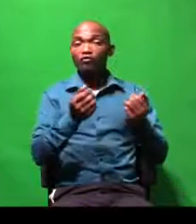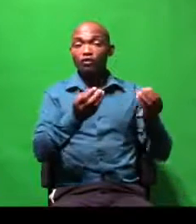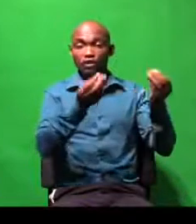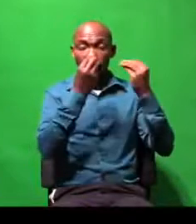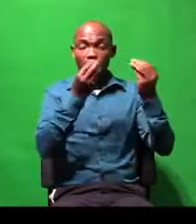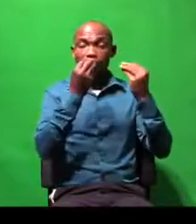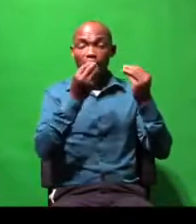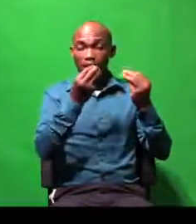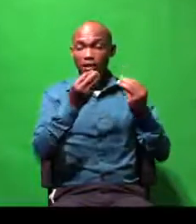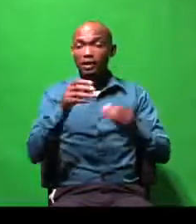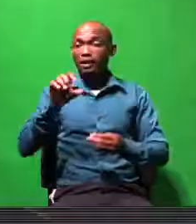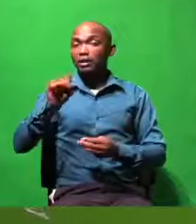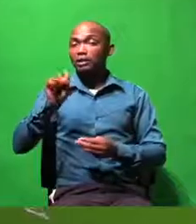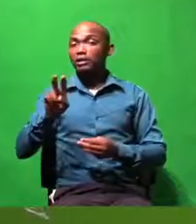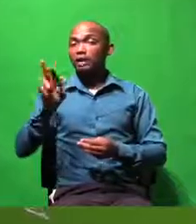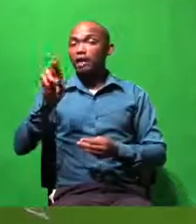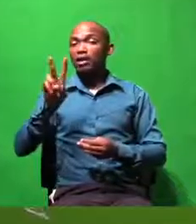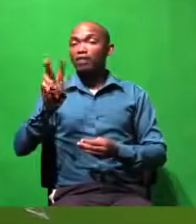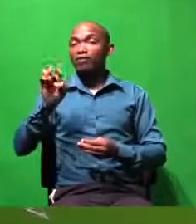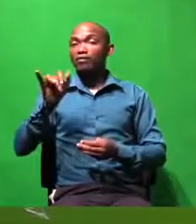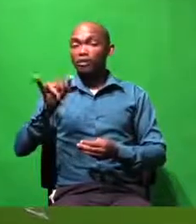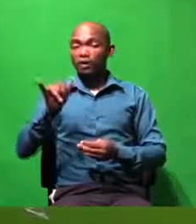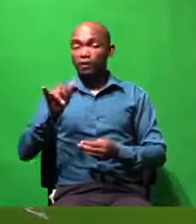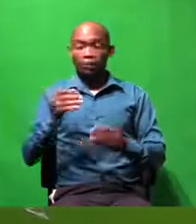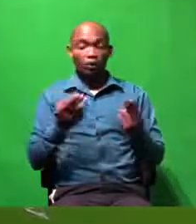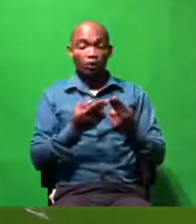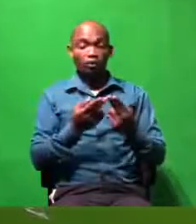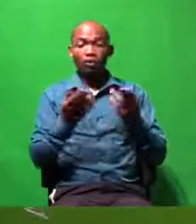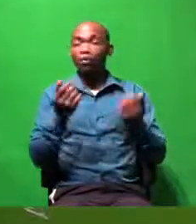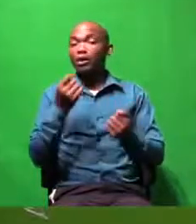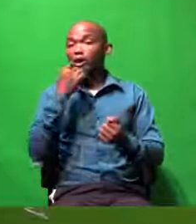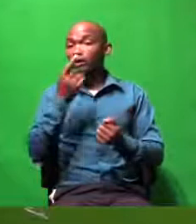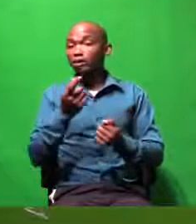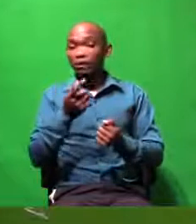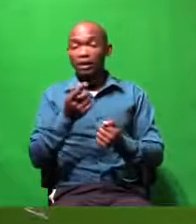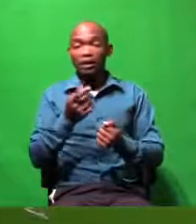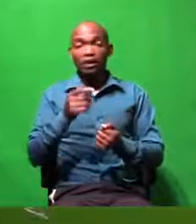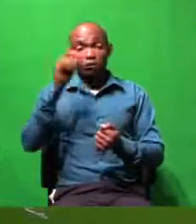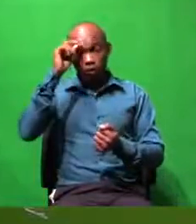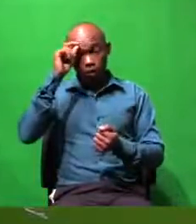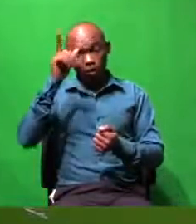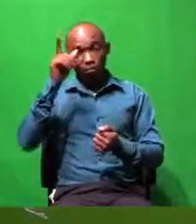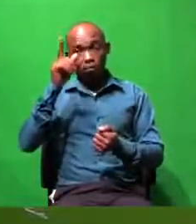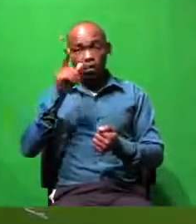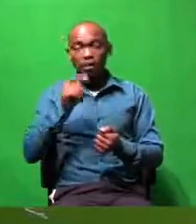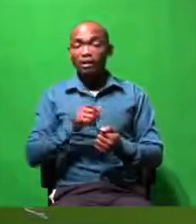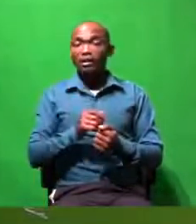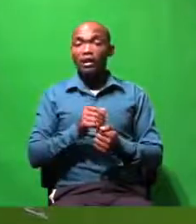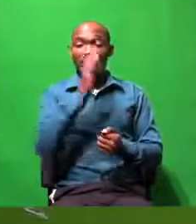of studying survey is also, you can say, is to determine the direction of various